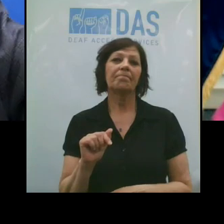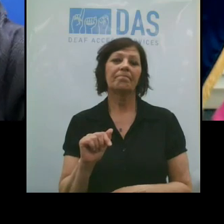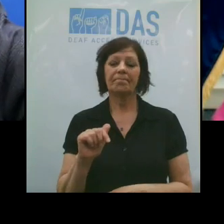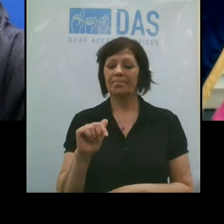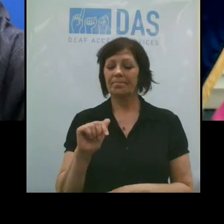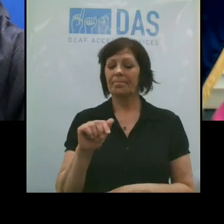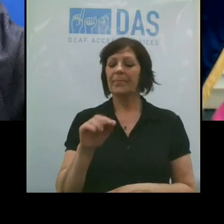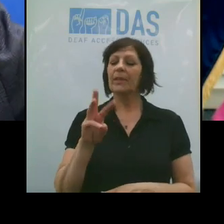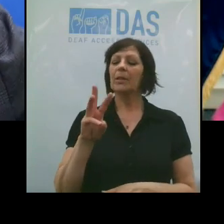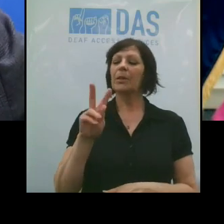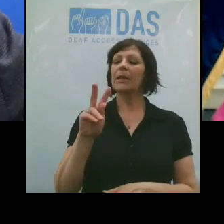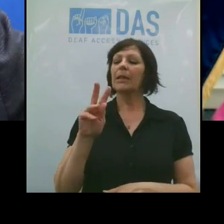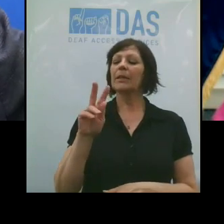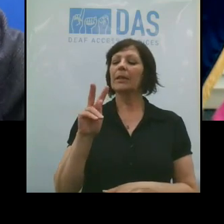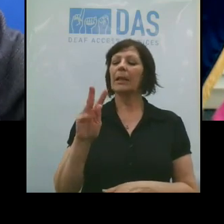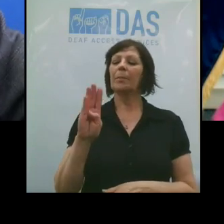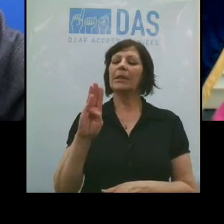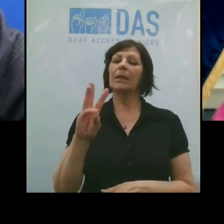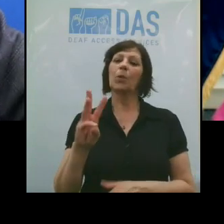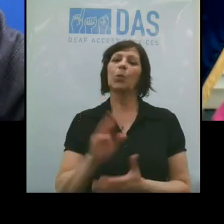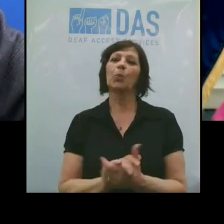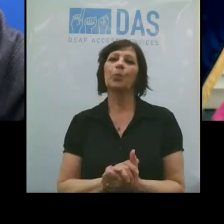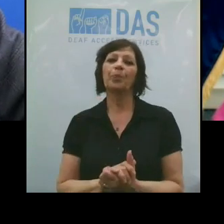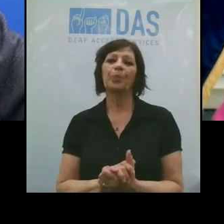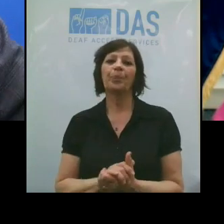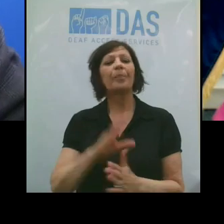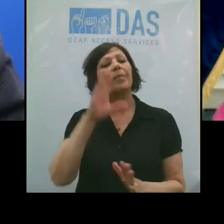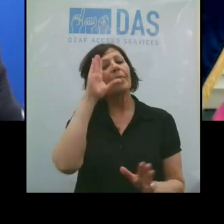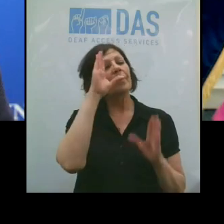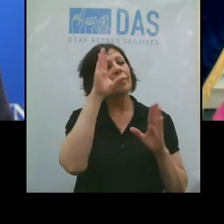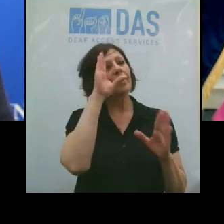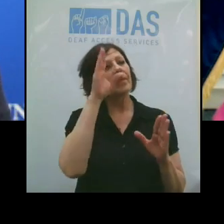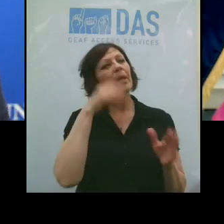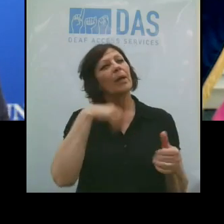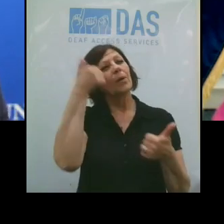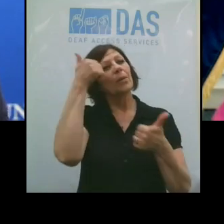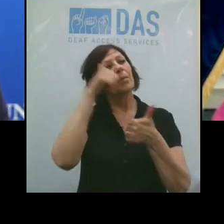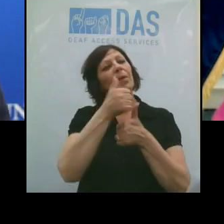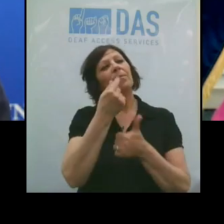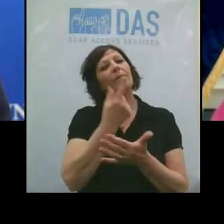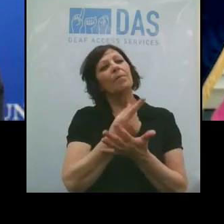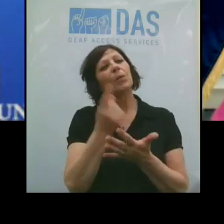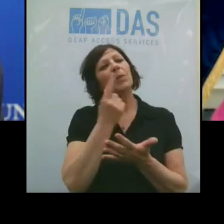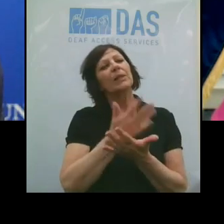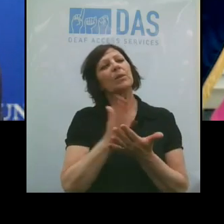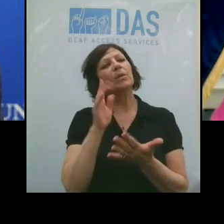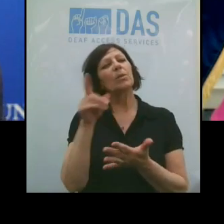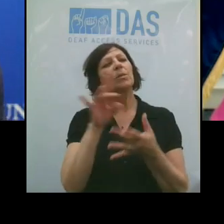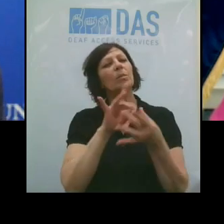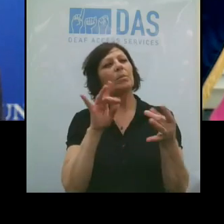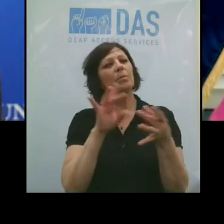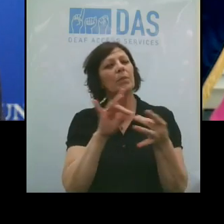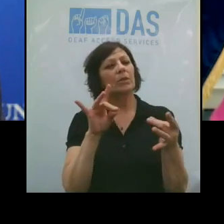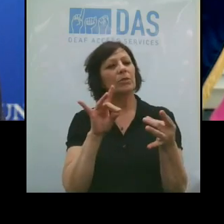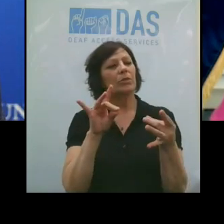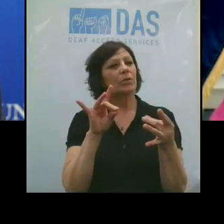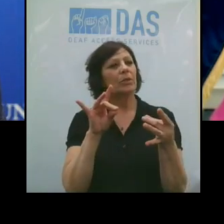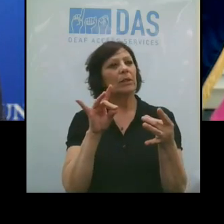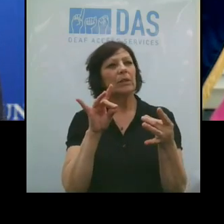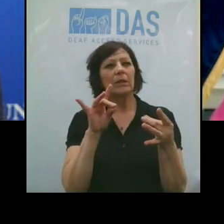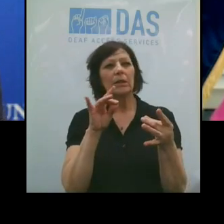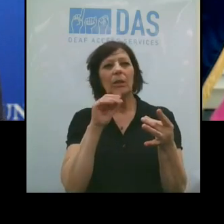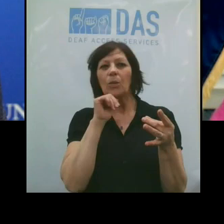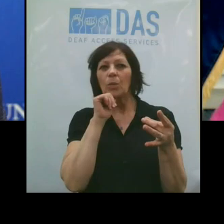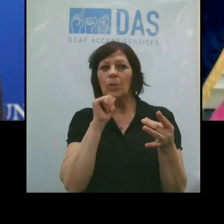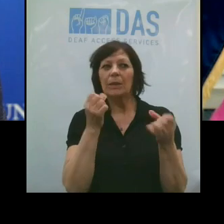Ashley Rowe, WKBW. Hi, Mark. I recall a few weeks ago you had mentioned that there were a strikingly low number of business